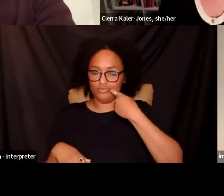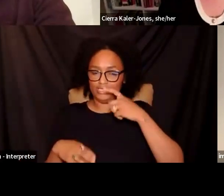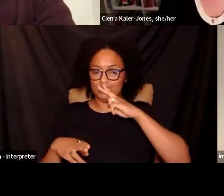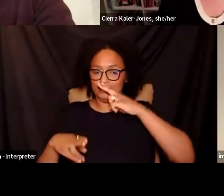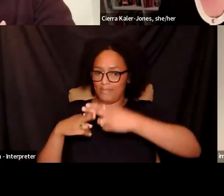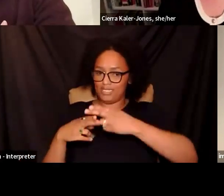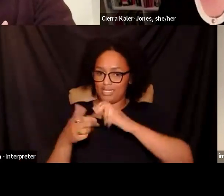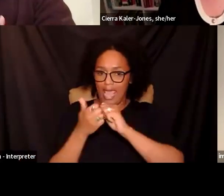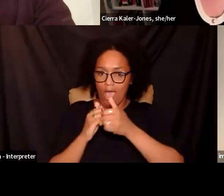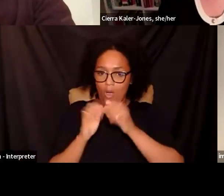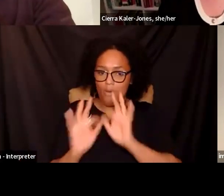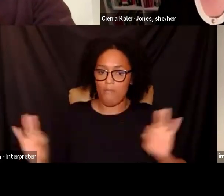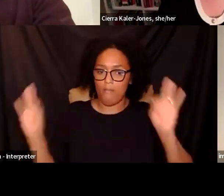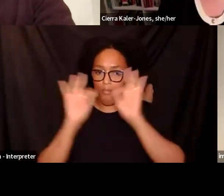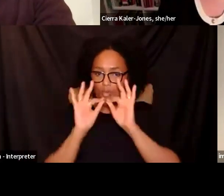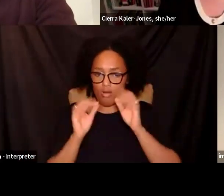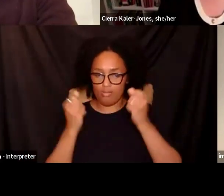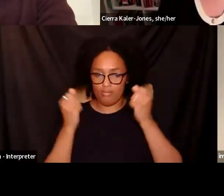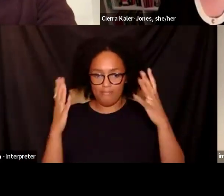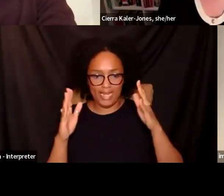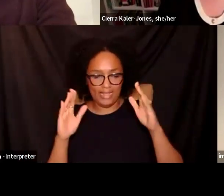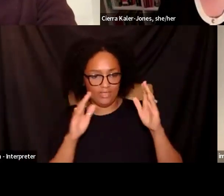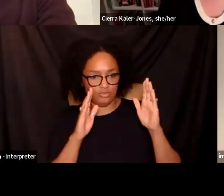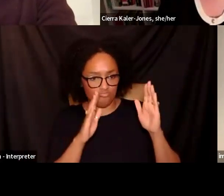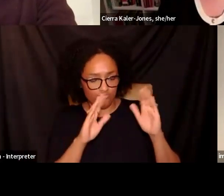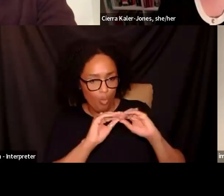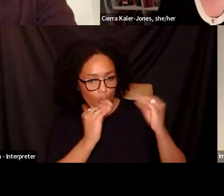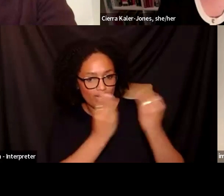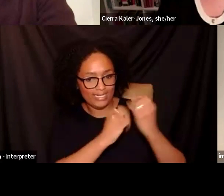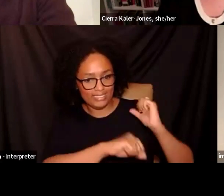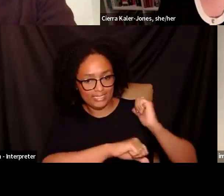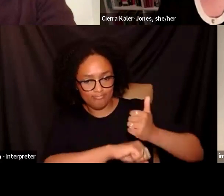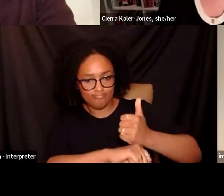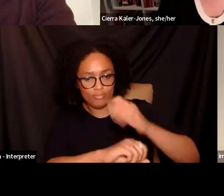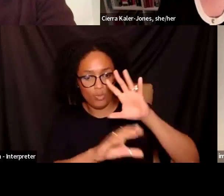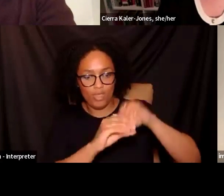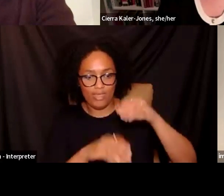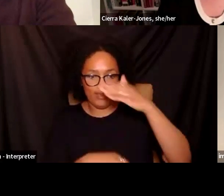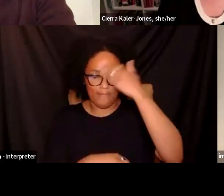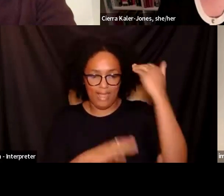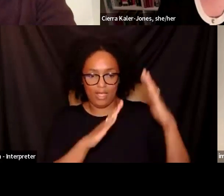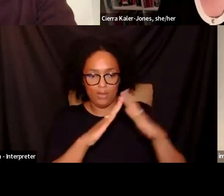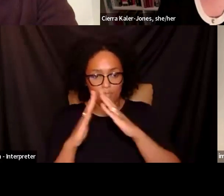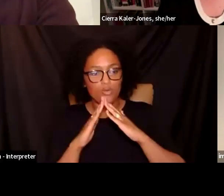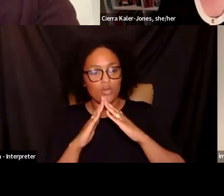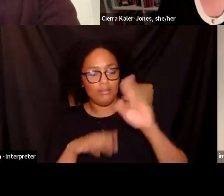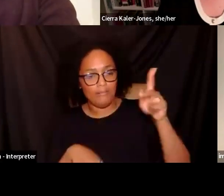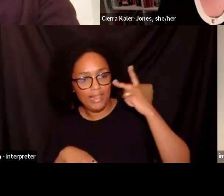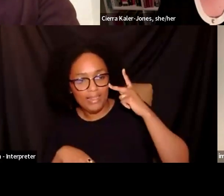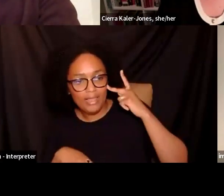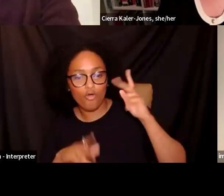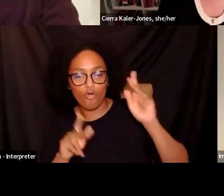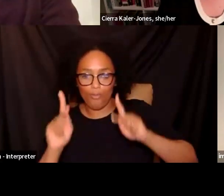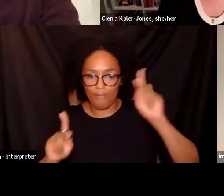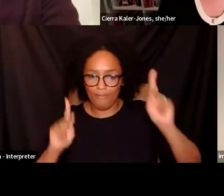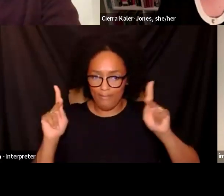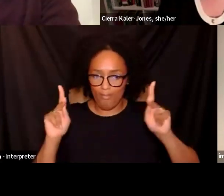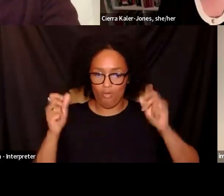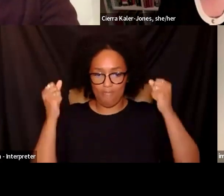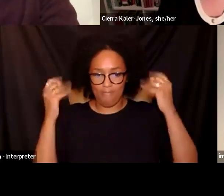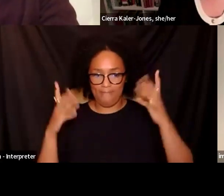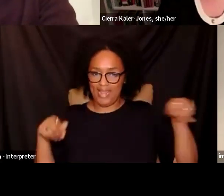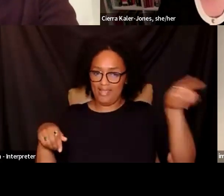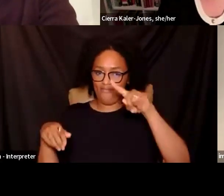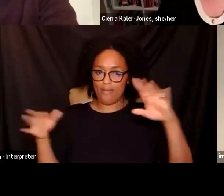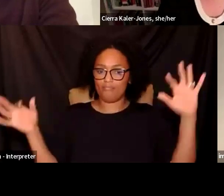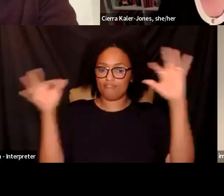um, you know, Imani mentioned that so many of these important kind of intellectual and political figures in the early 20th century, so many of them are connected